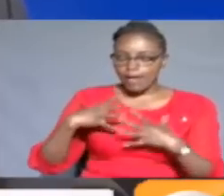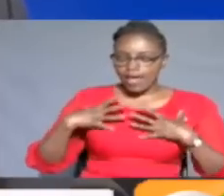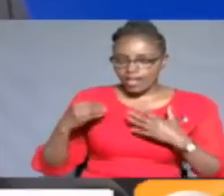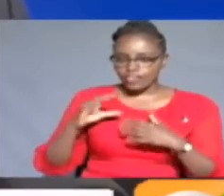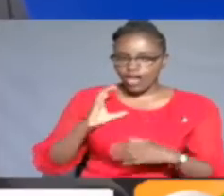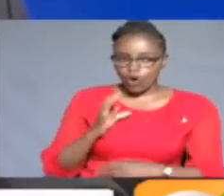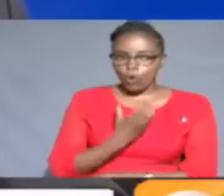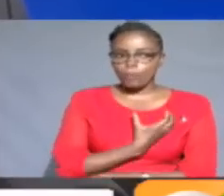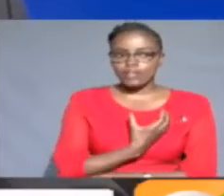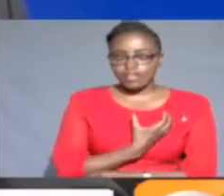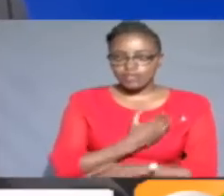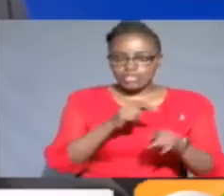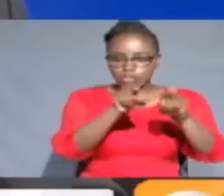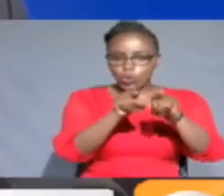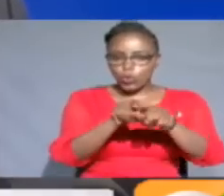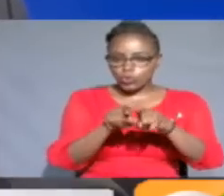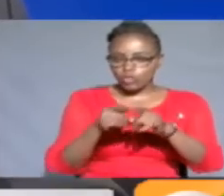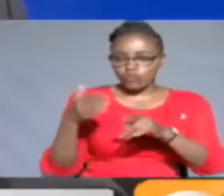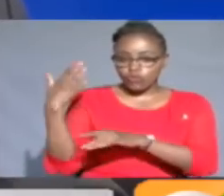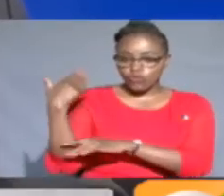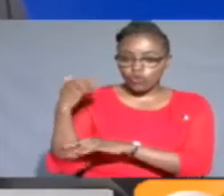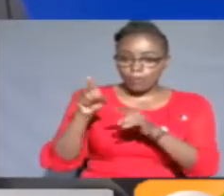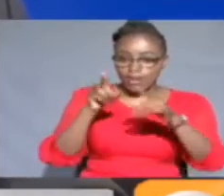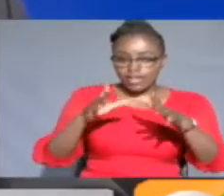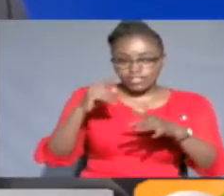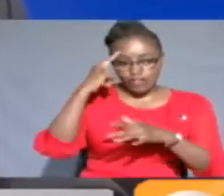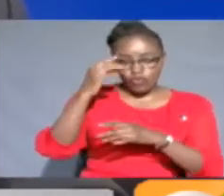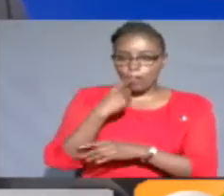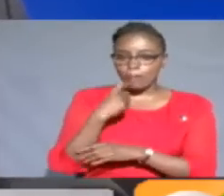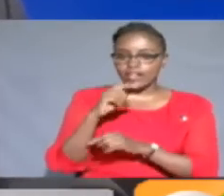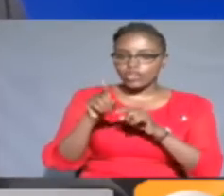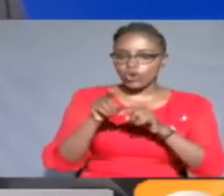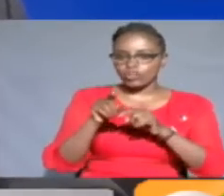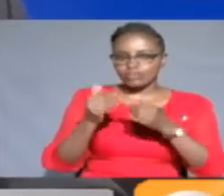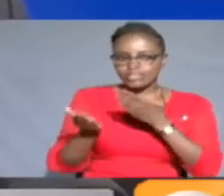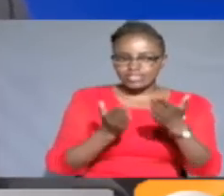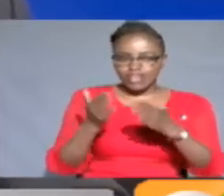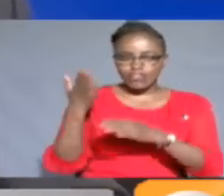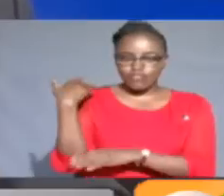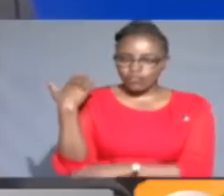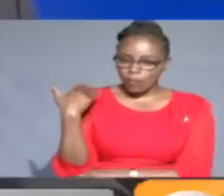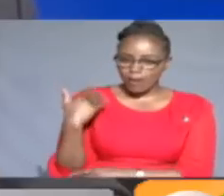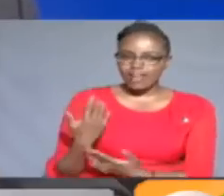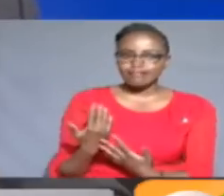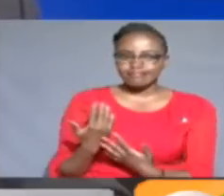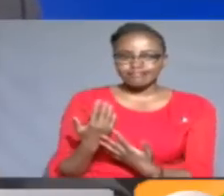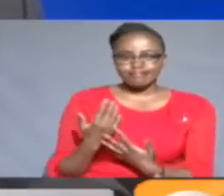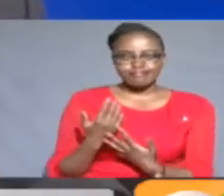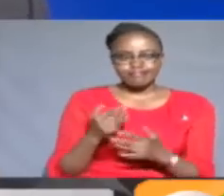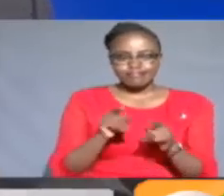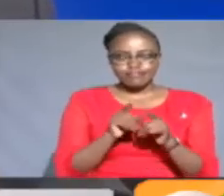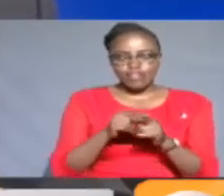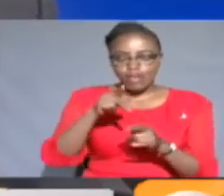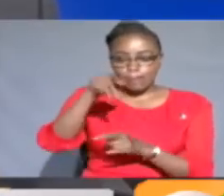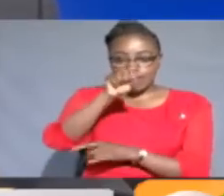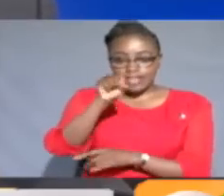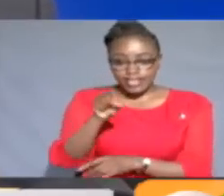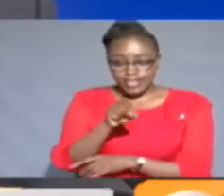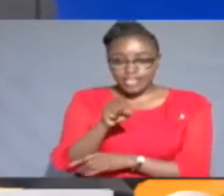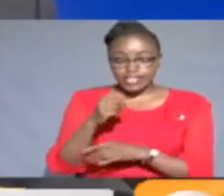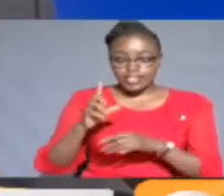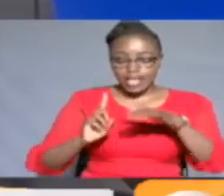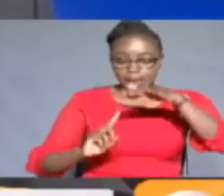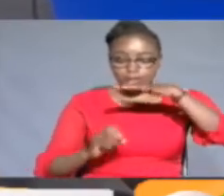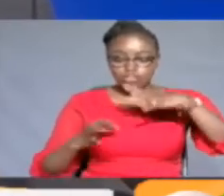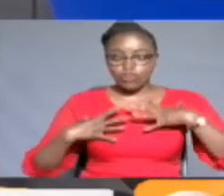Committee as well, former Director of Medical Services, former a Permanent Secretary in the Ministry of Health, and